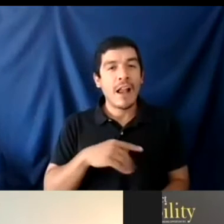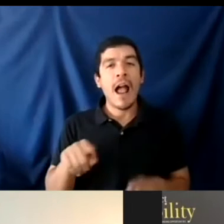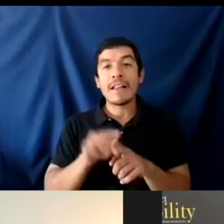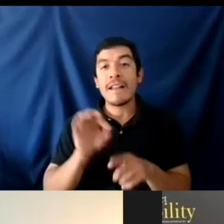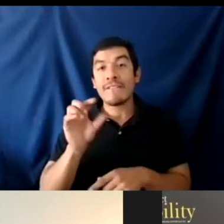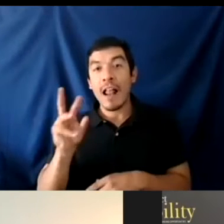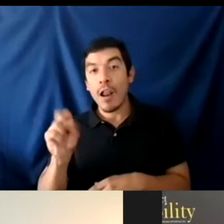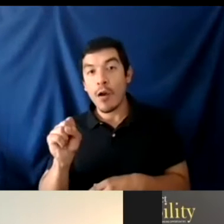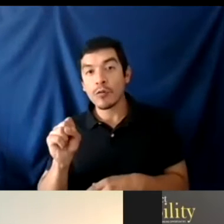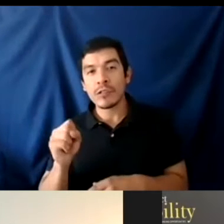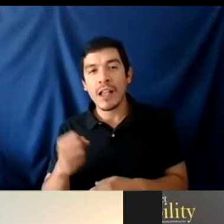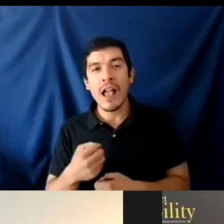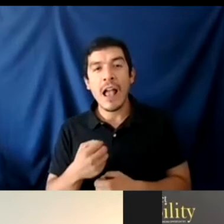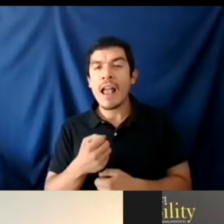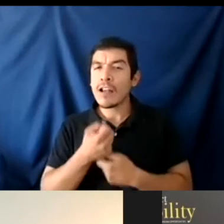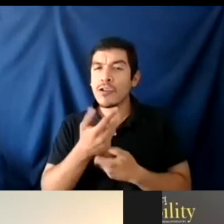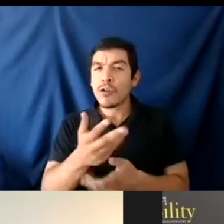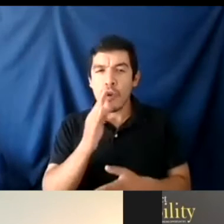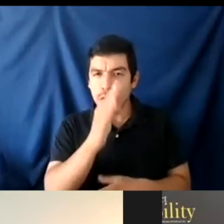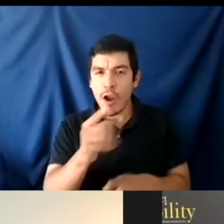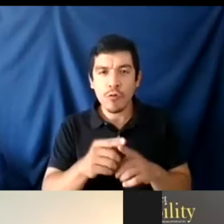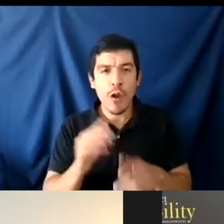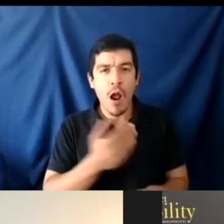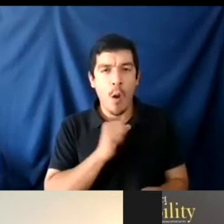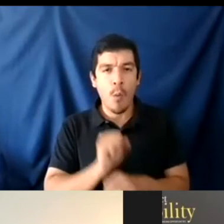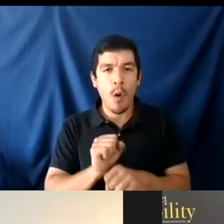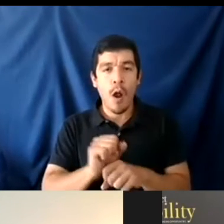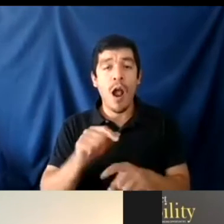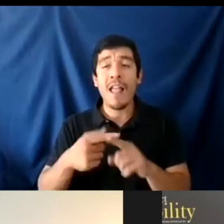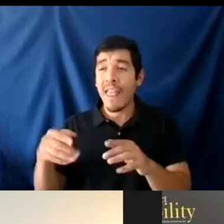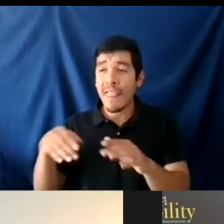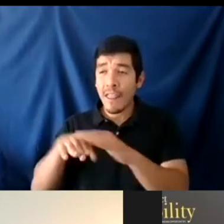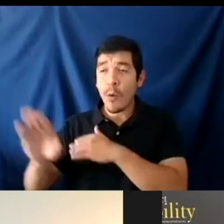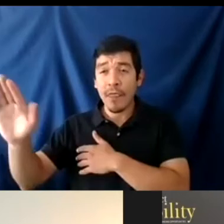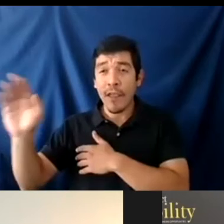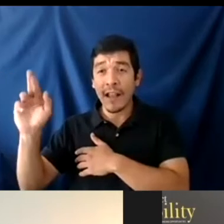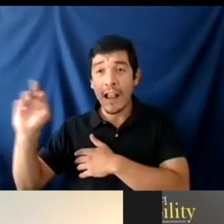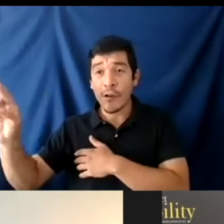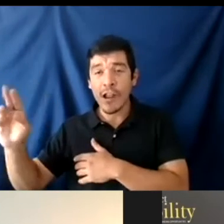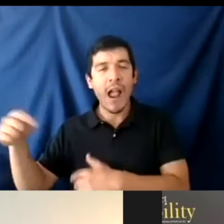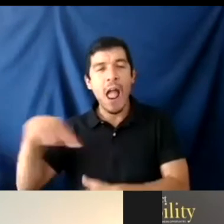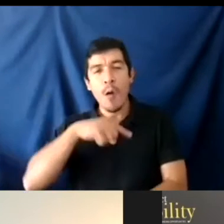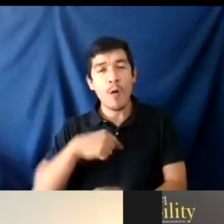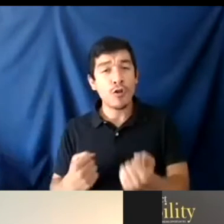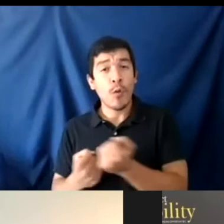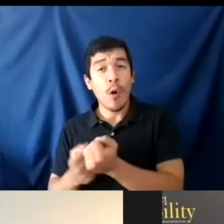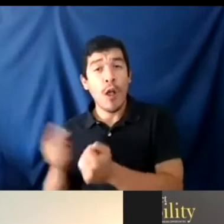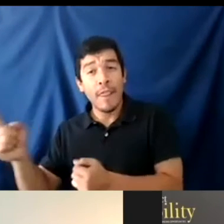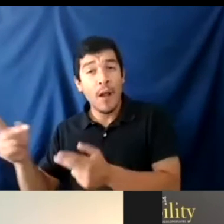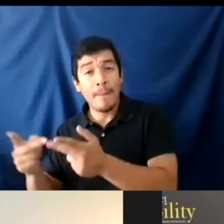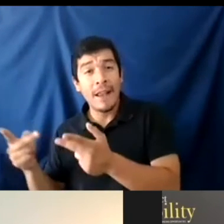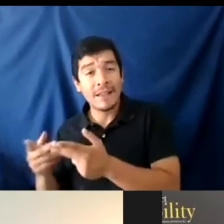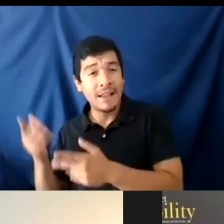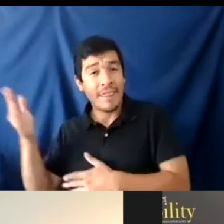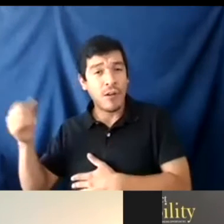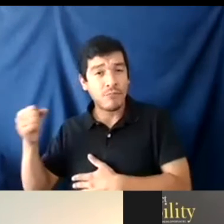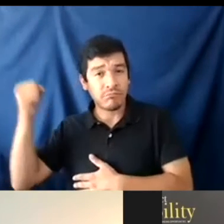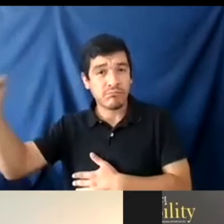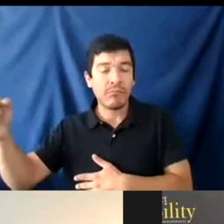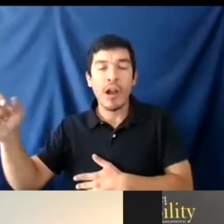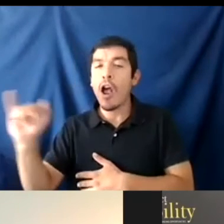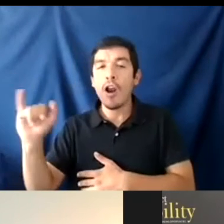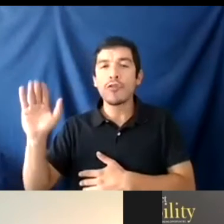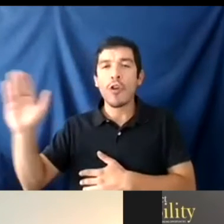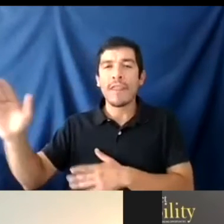contribute directly to our work. And then after that, they move into their careers, and then we support their placement there, as well as their